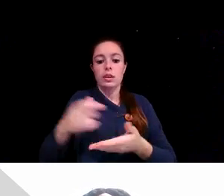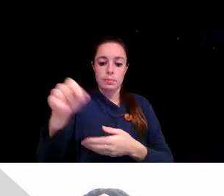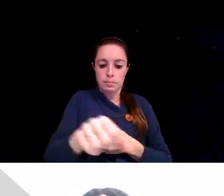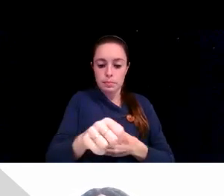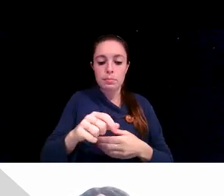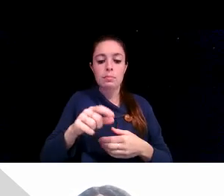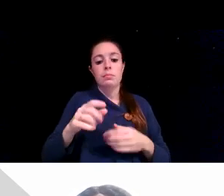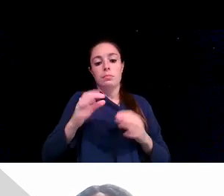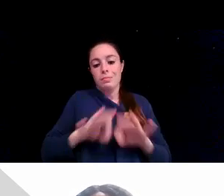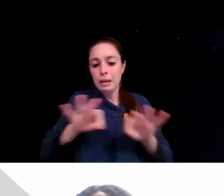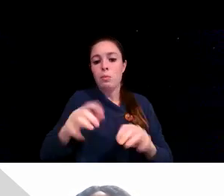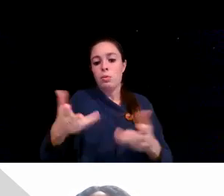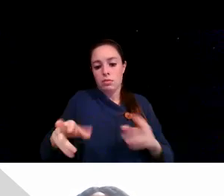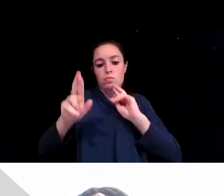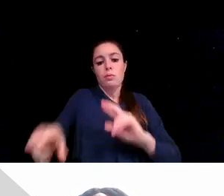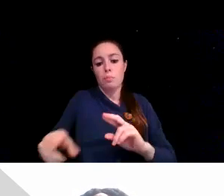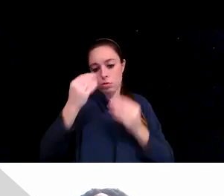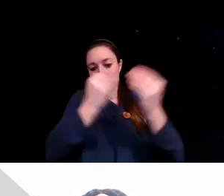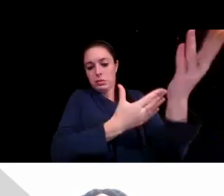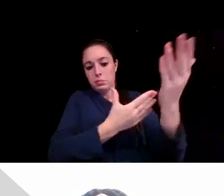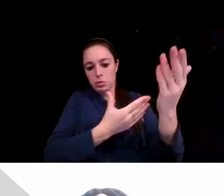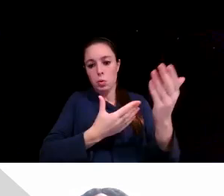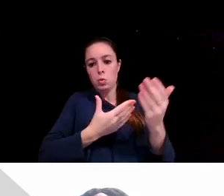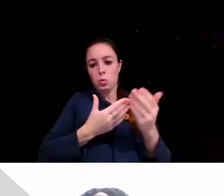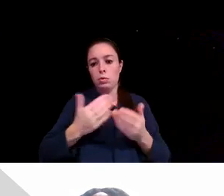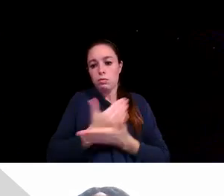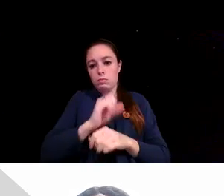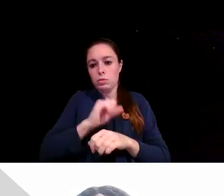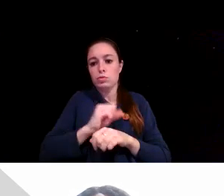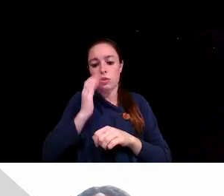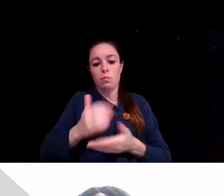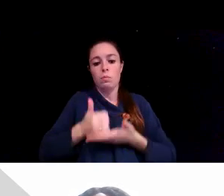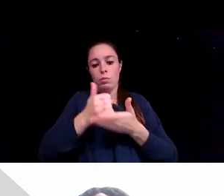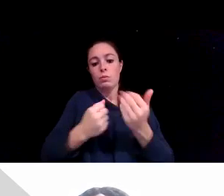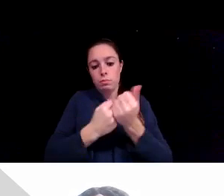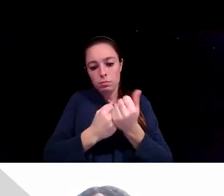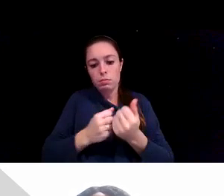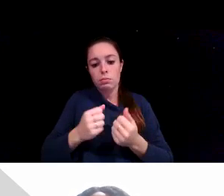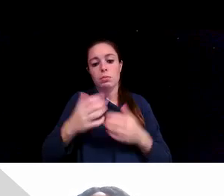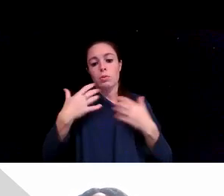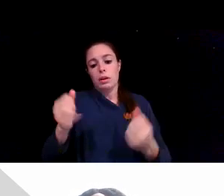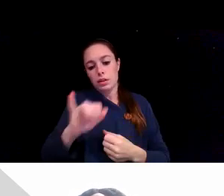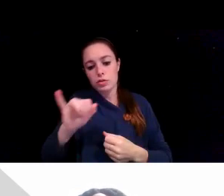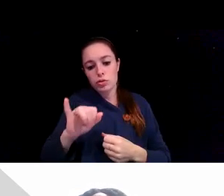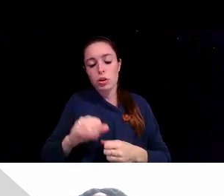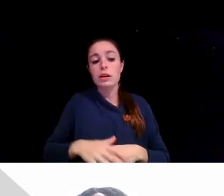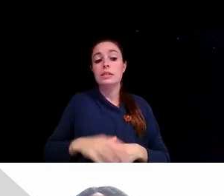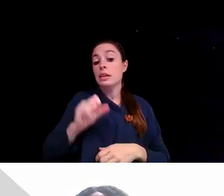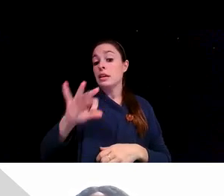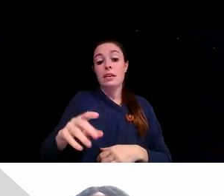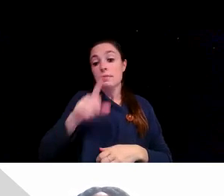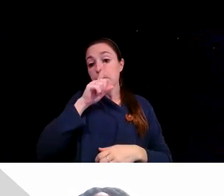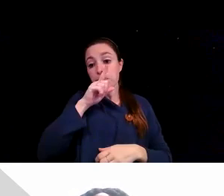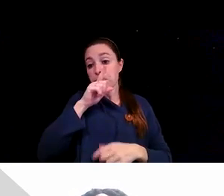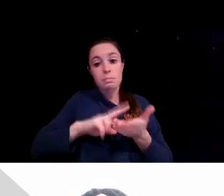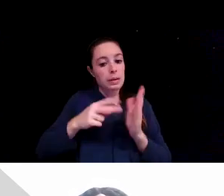have employer's coverage, Essential Plan coverage would be terminated because it is unlawful